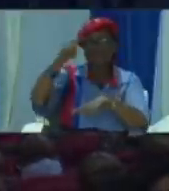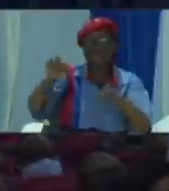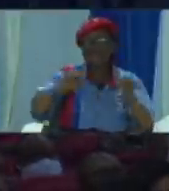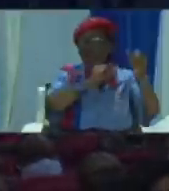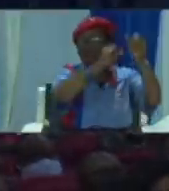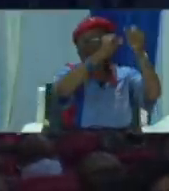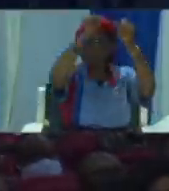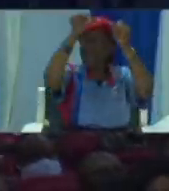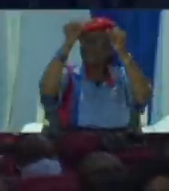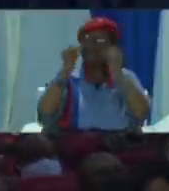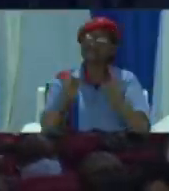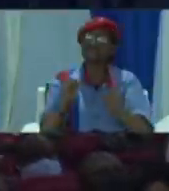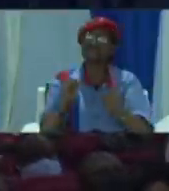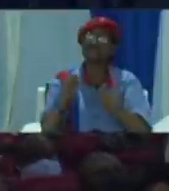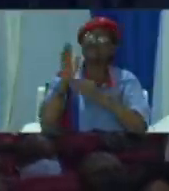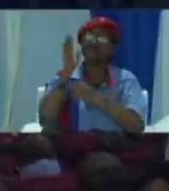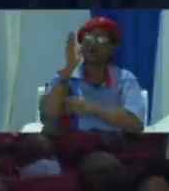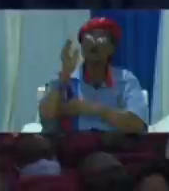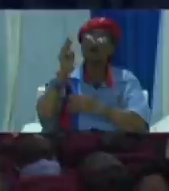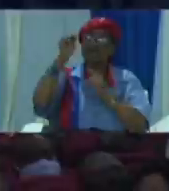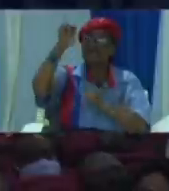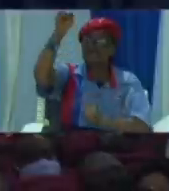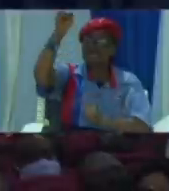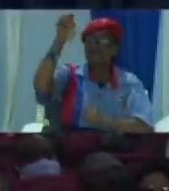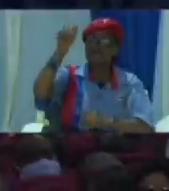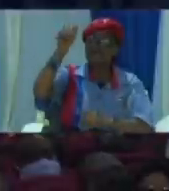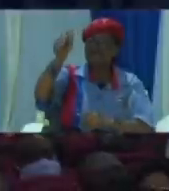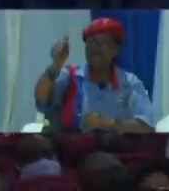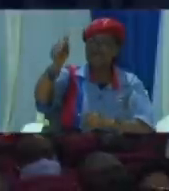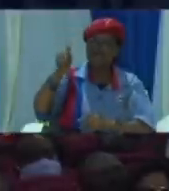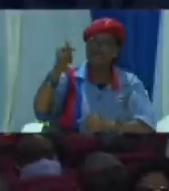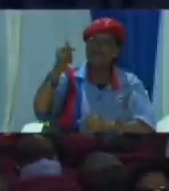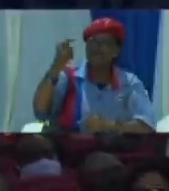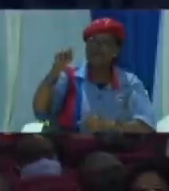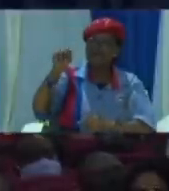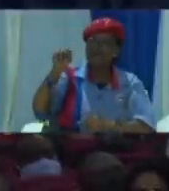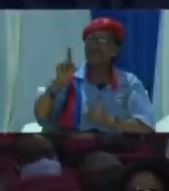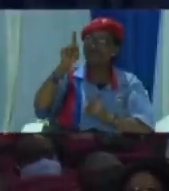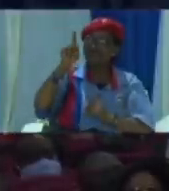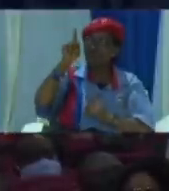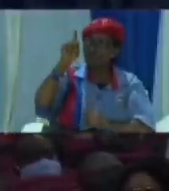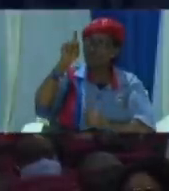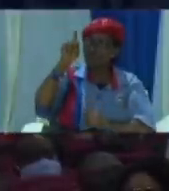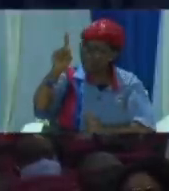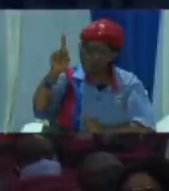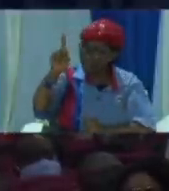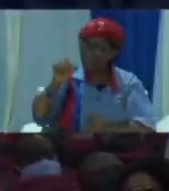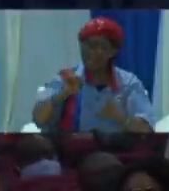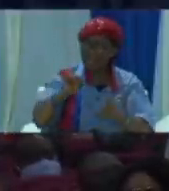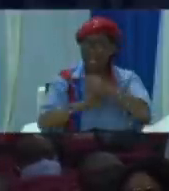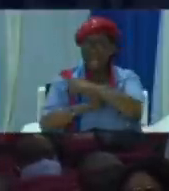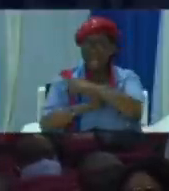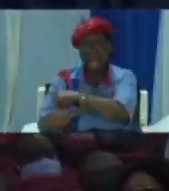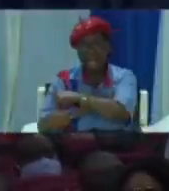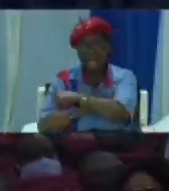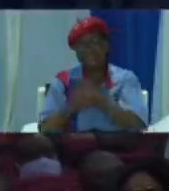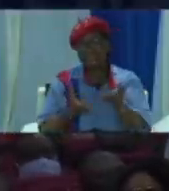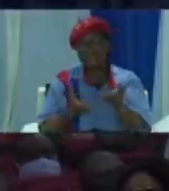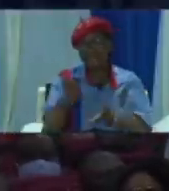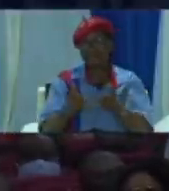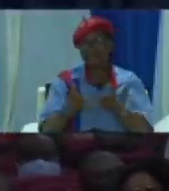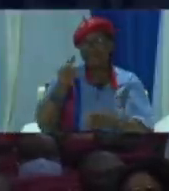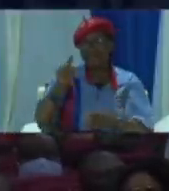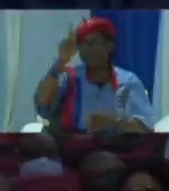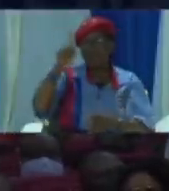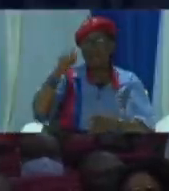God himself. Olorun Olodumare ti kan lara re. The one I serve. Eni na ti mo nsin. The one who called me. Eni na